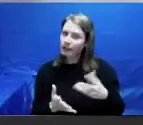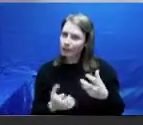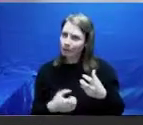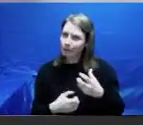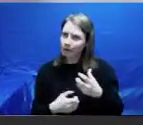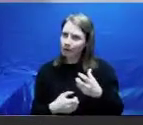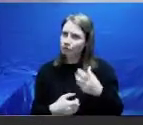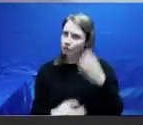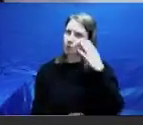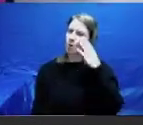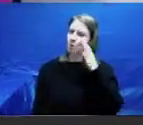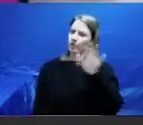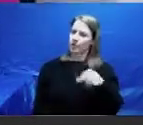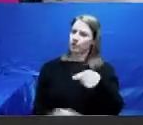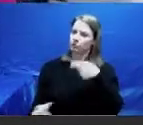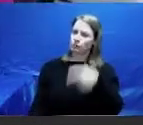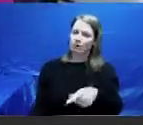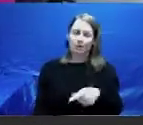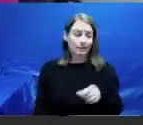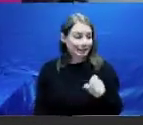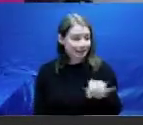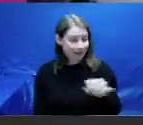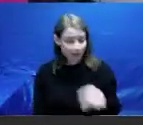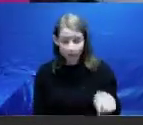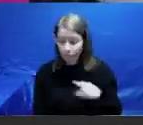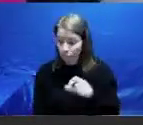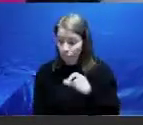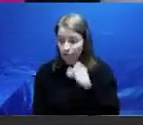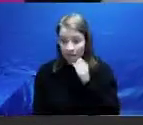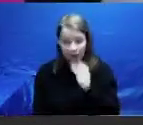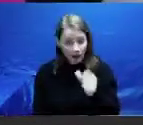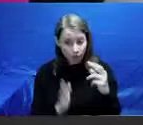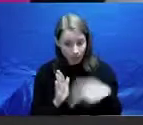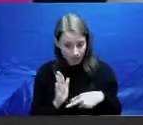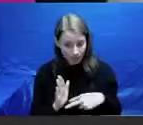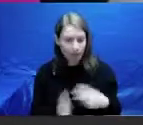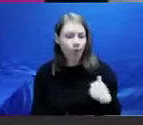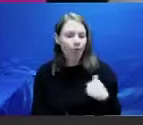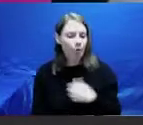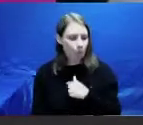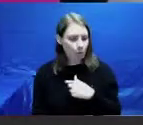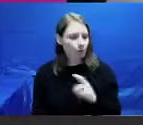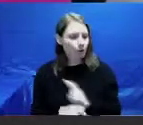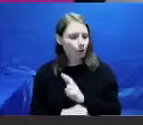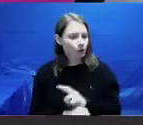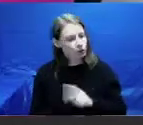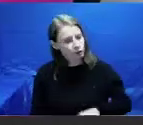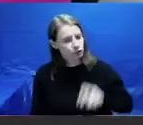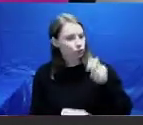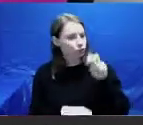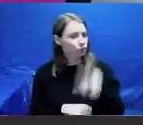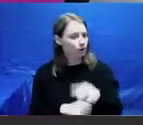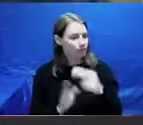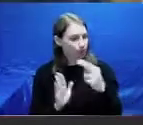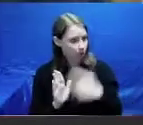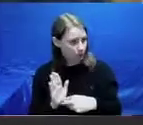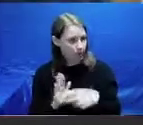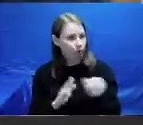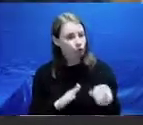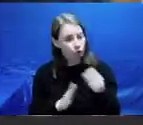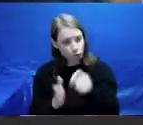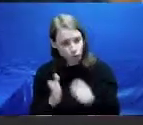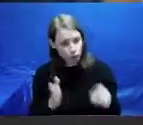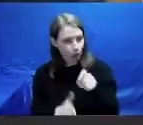you didn't do the assignment, we're going to do jump in and read, and then you circle the words. You're not going to be someone who jumps in and reads, okay? You're